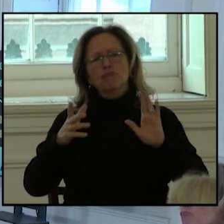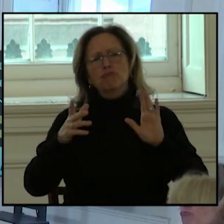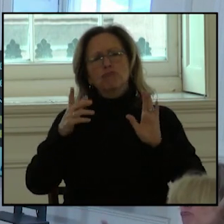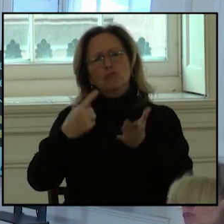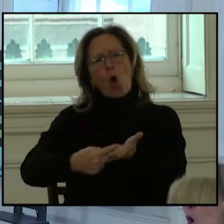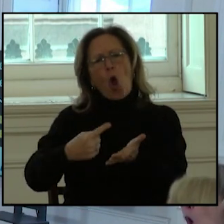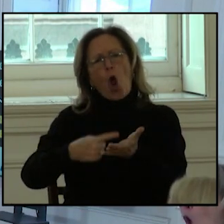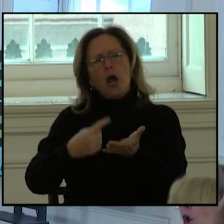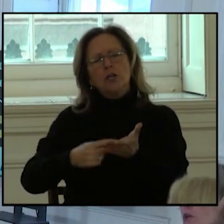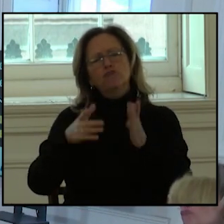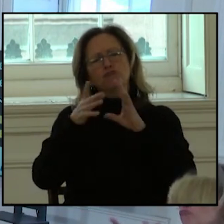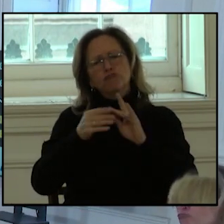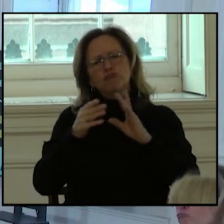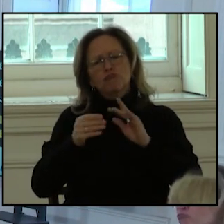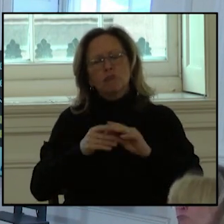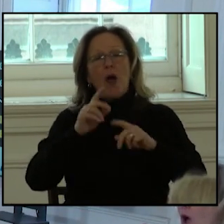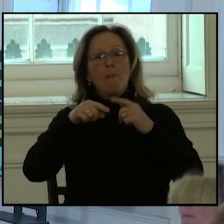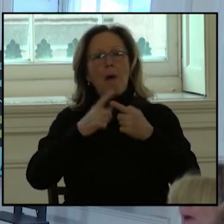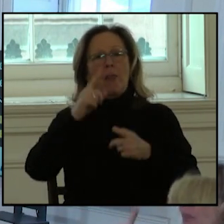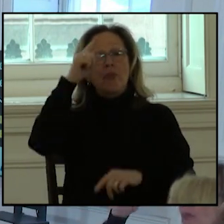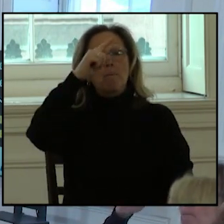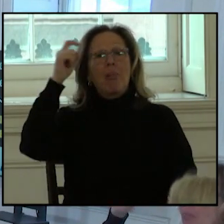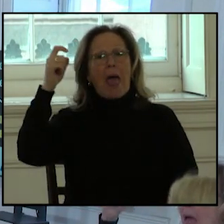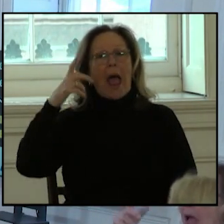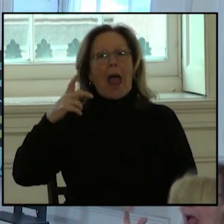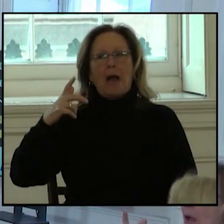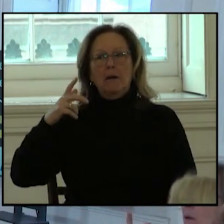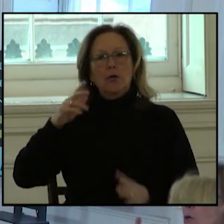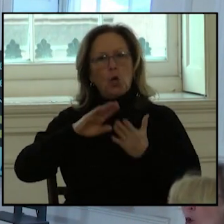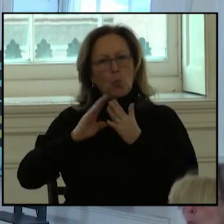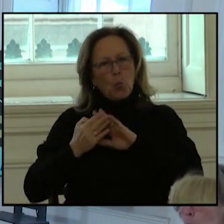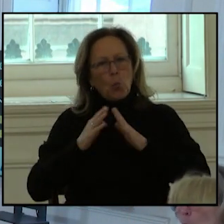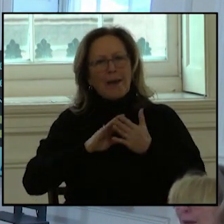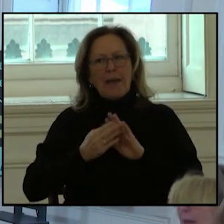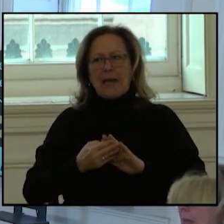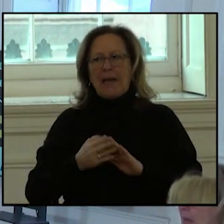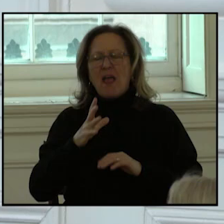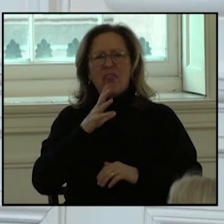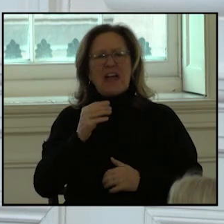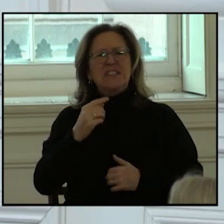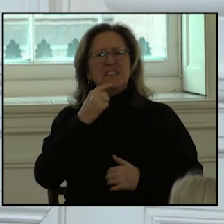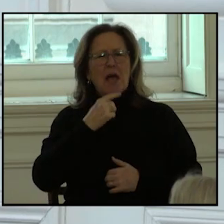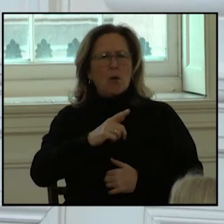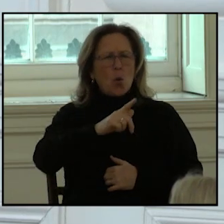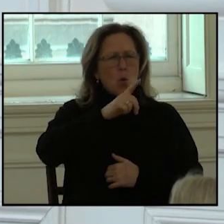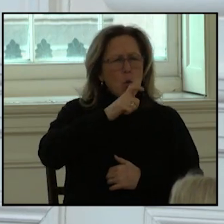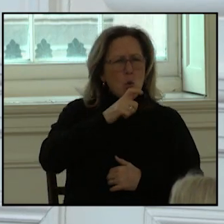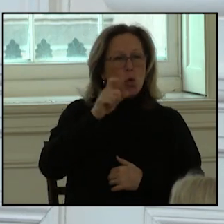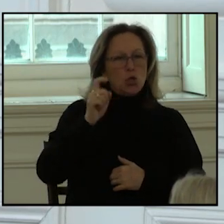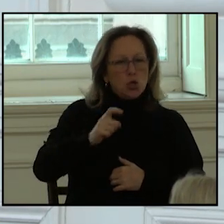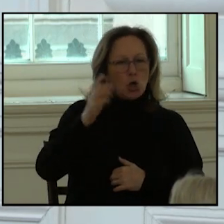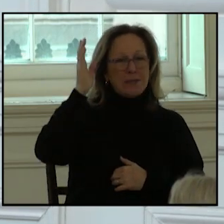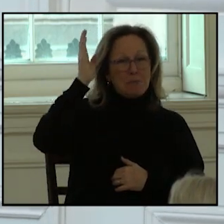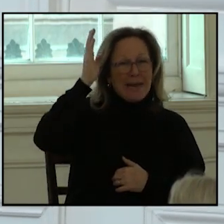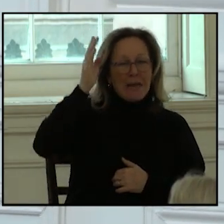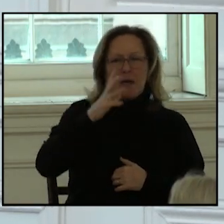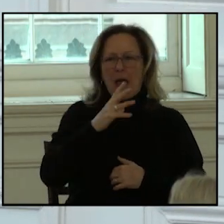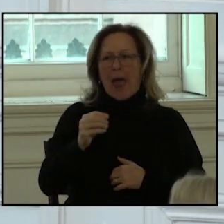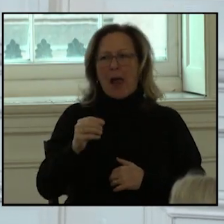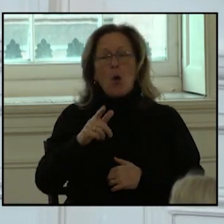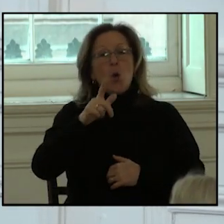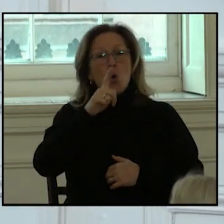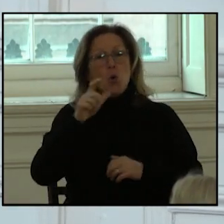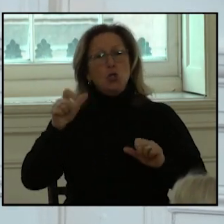the Black community, where they're talking about who should tell these stories and why should they be told. So today we're going to actually talk to